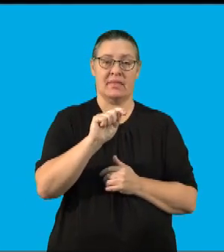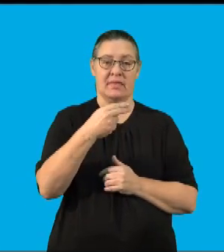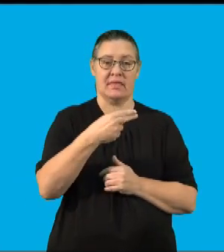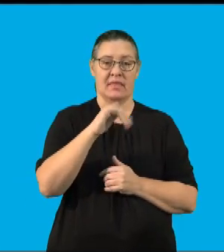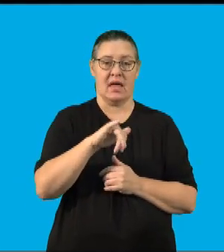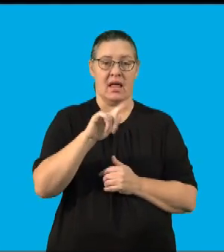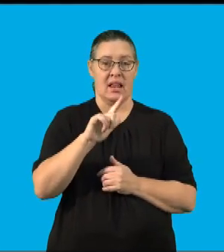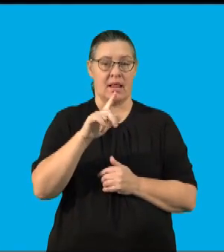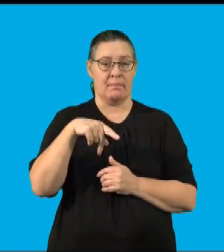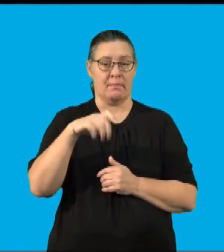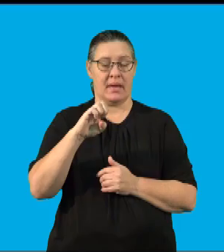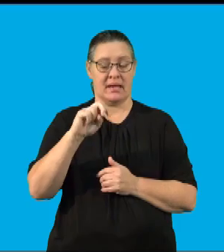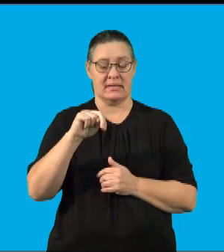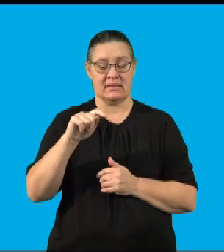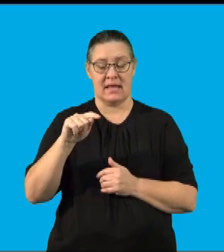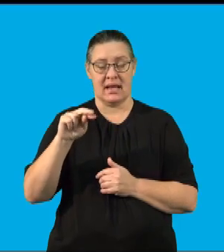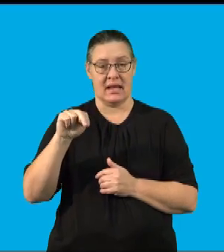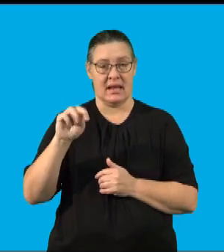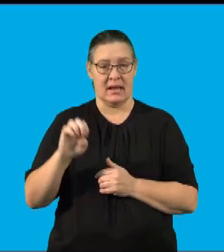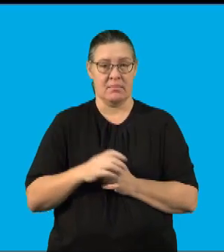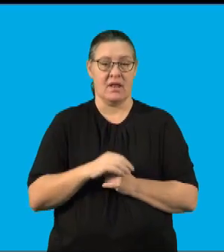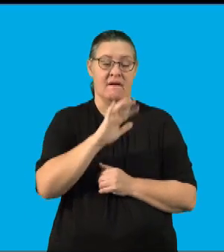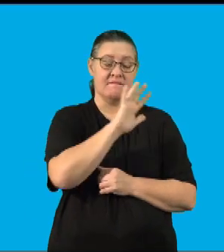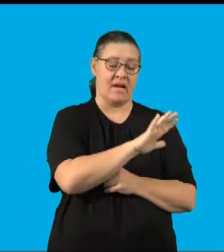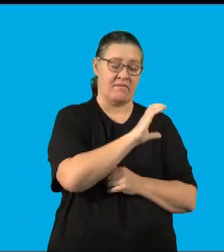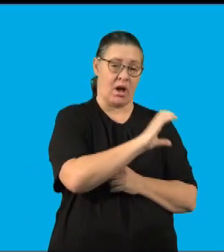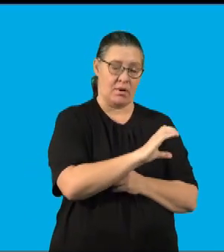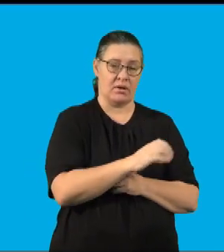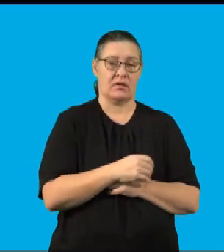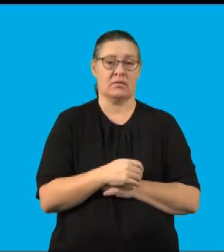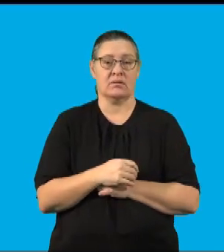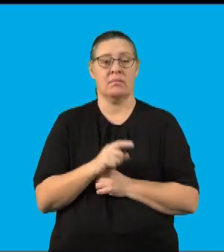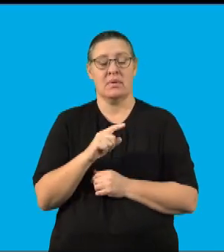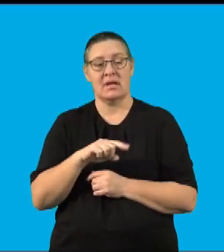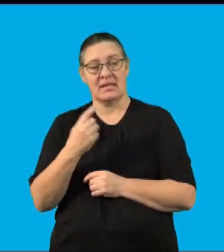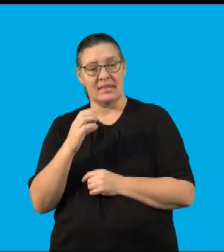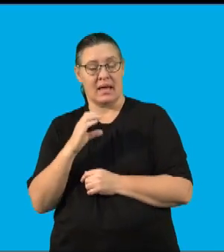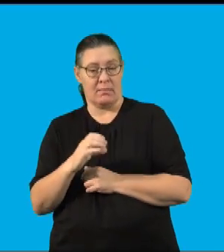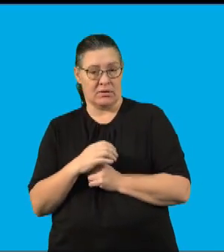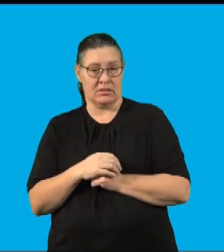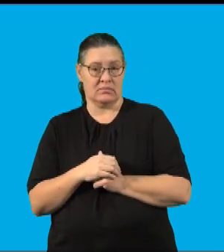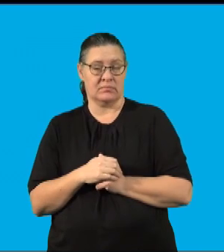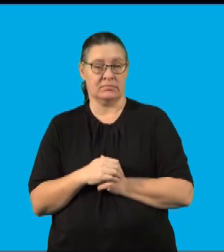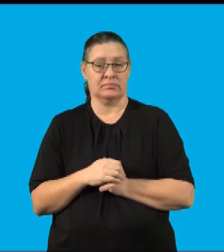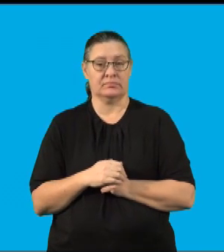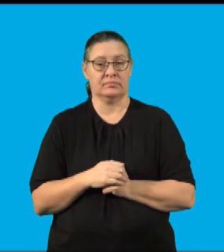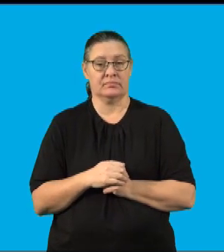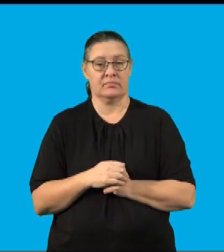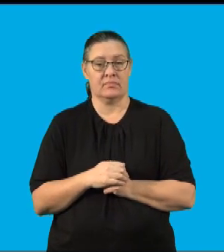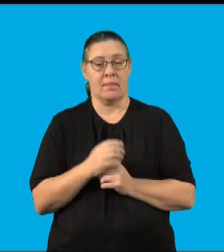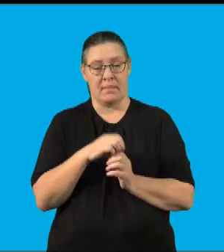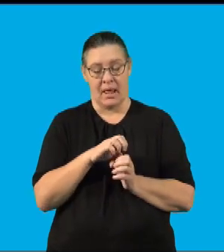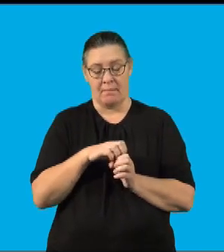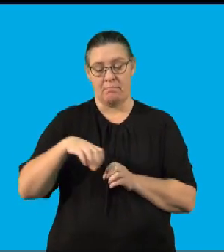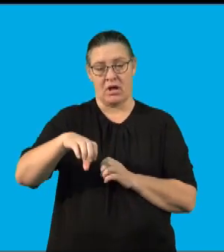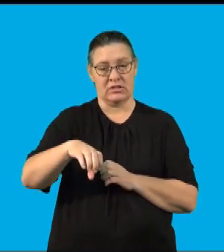pentane, that is now going to be, pent means 5 carbons, and then the methyl means it's another carbon, but that